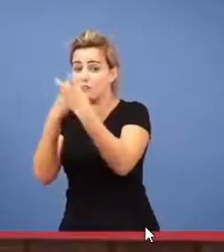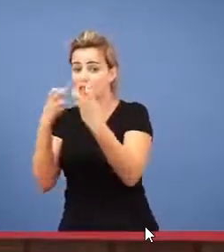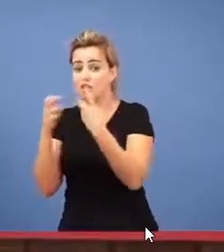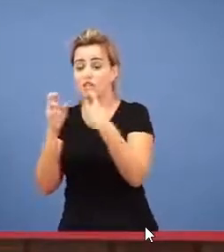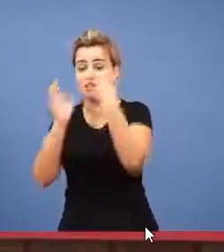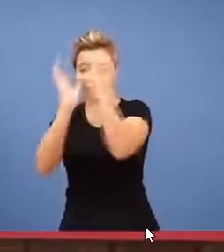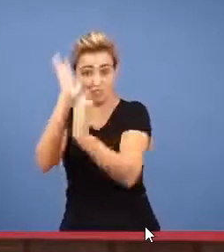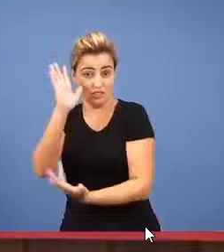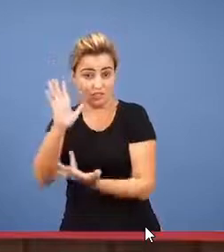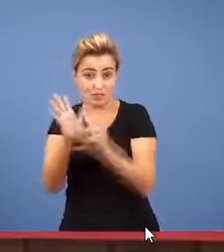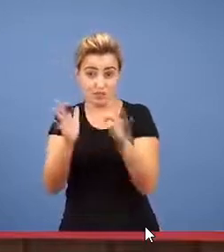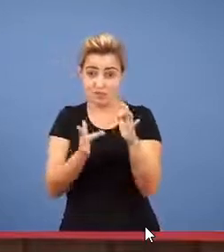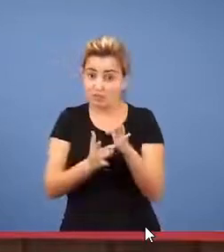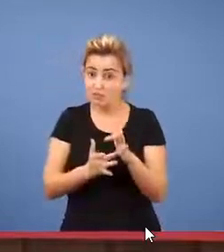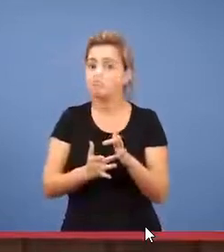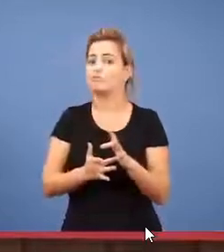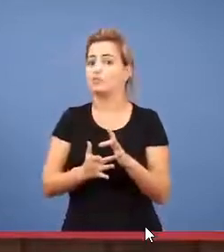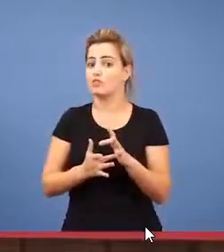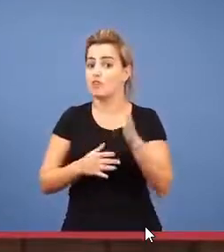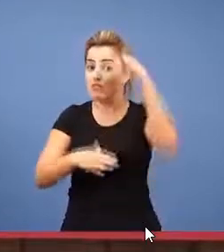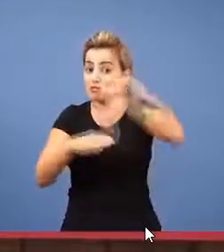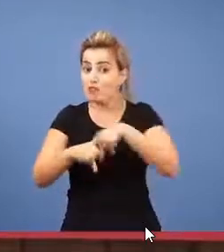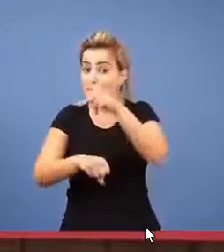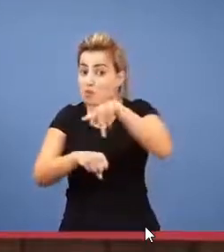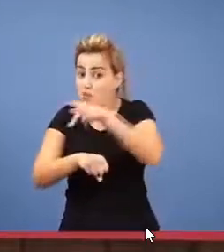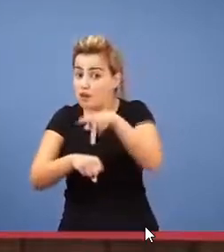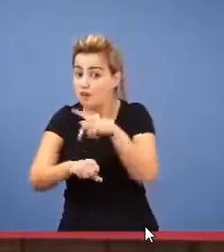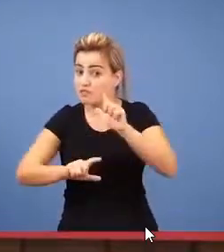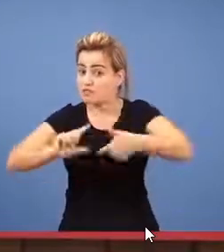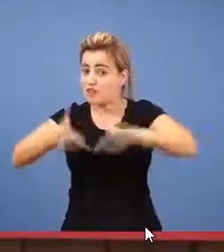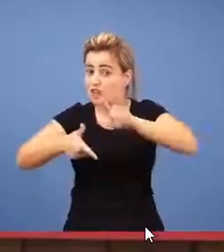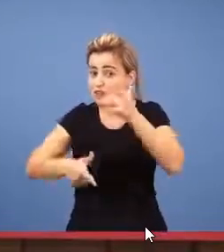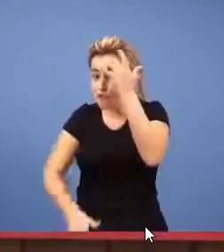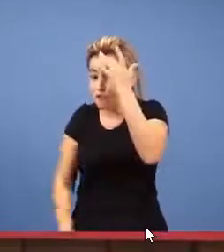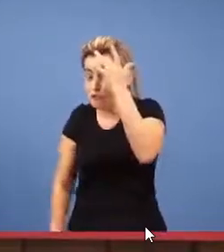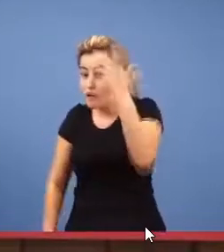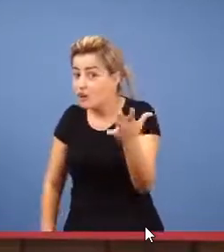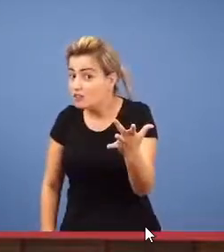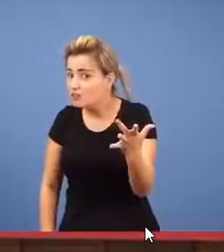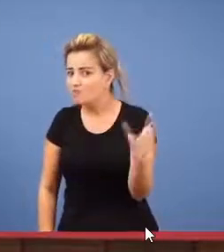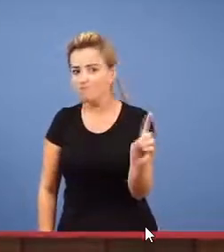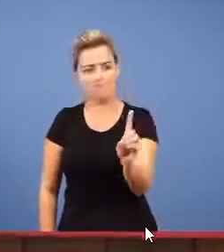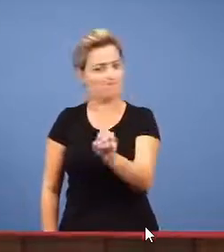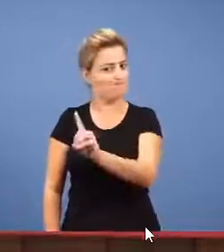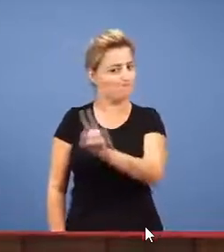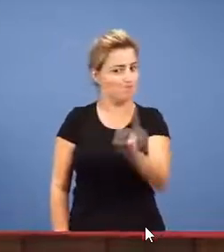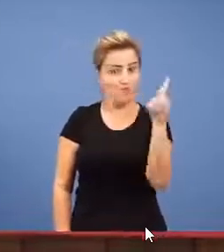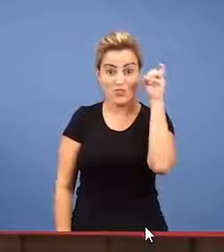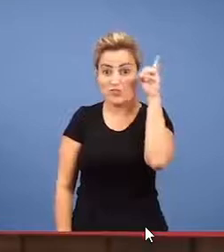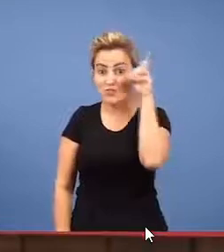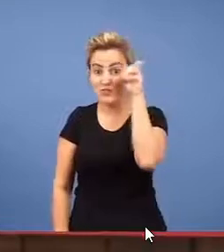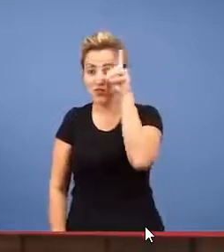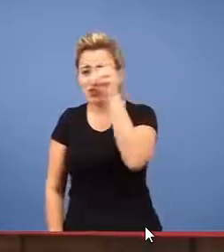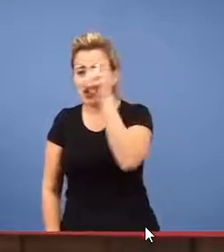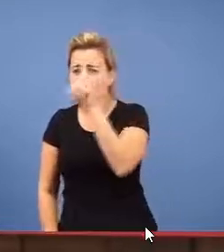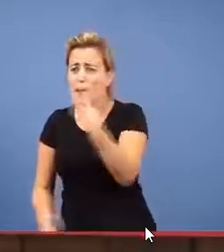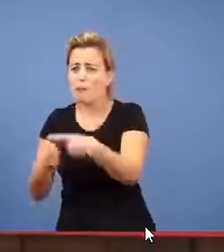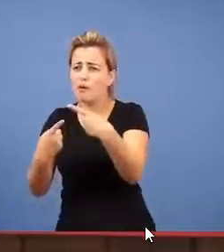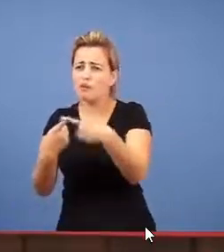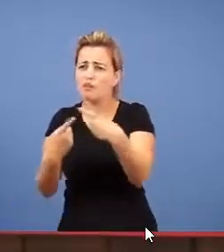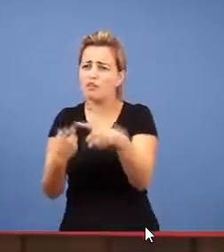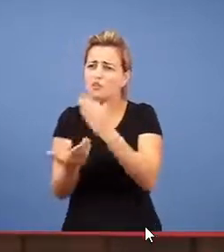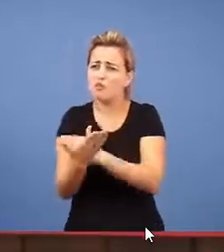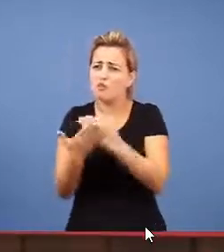Pleading for the blood of Jesus inside of Israel, I ask you, my brethren. Oh, no. The church